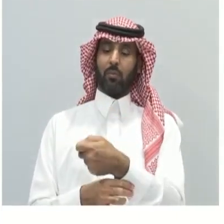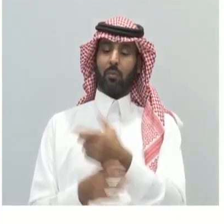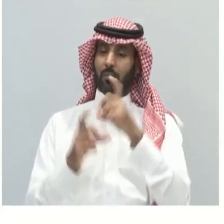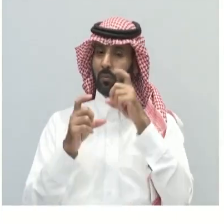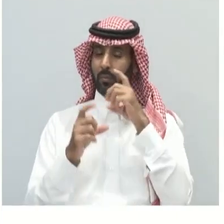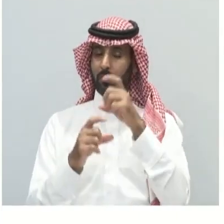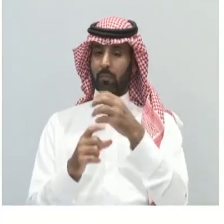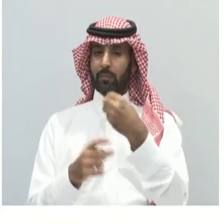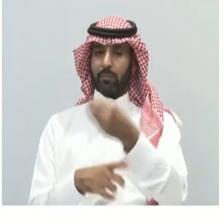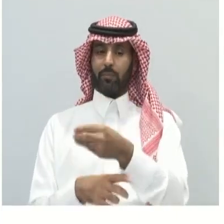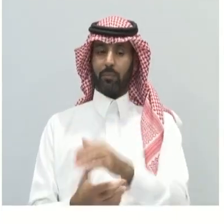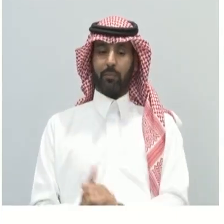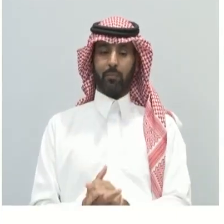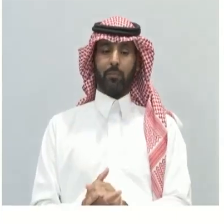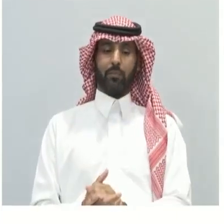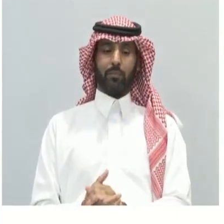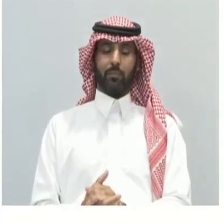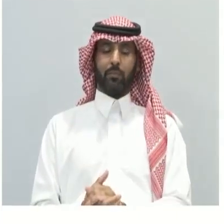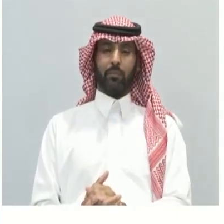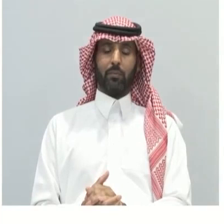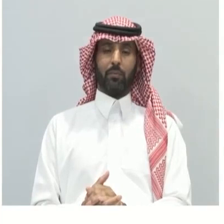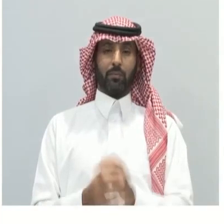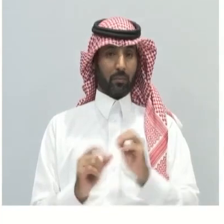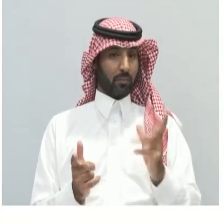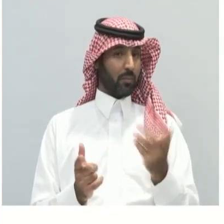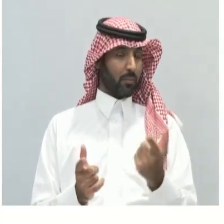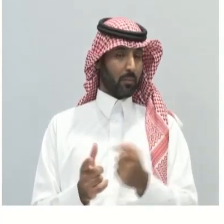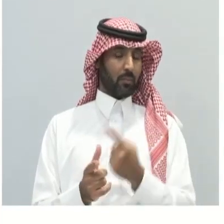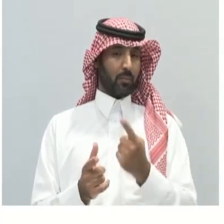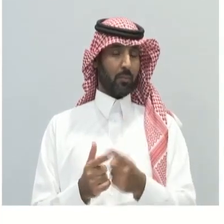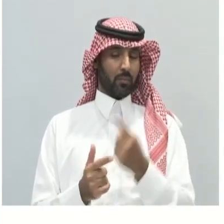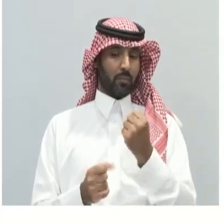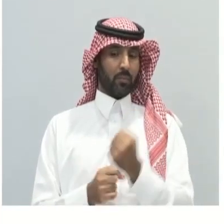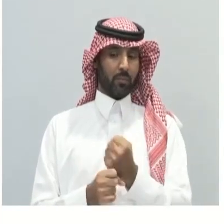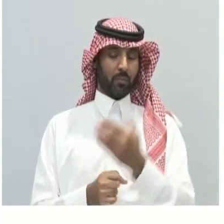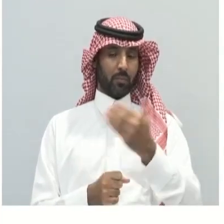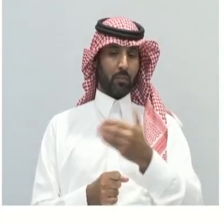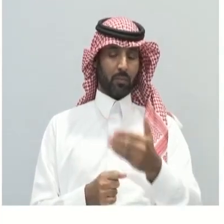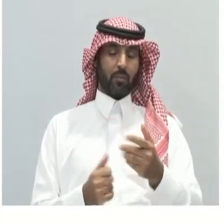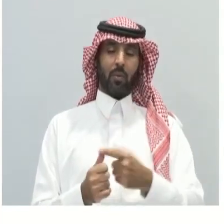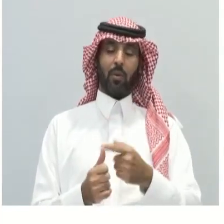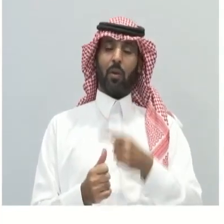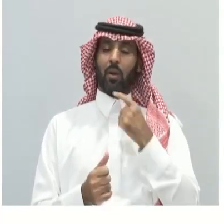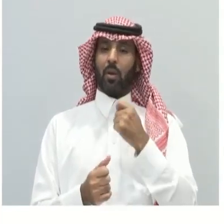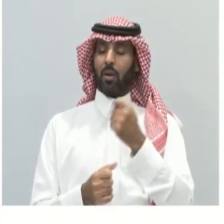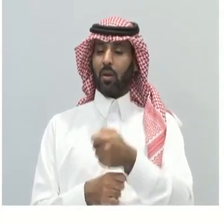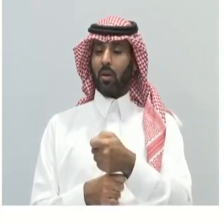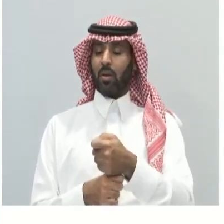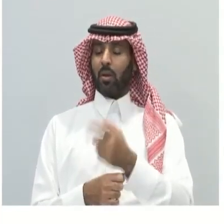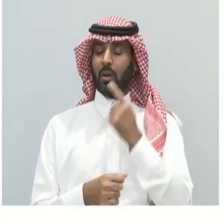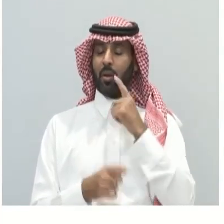fans. So here it's very obvious we have two objects. Faisal gave his